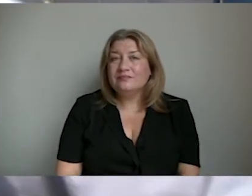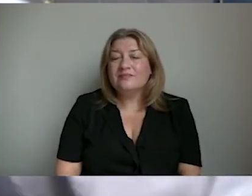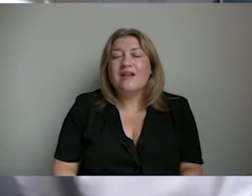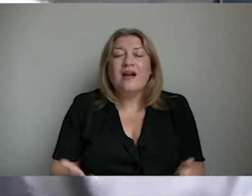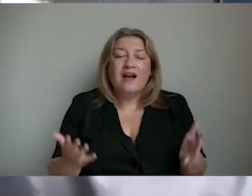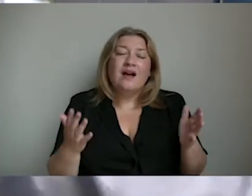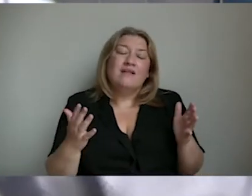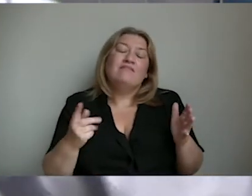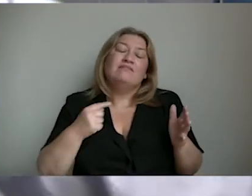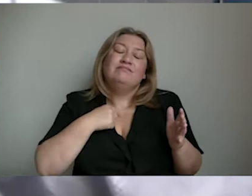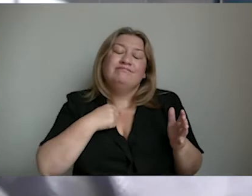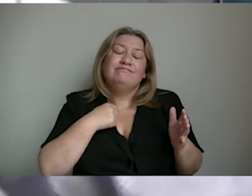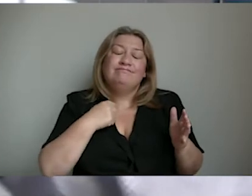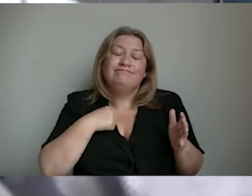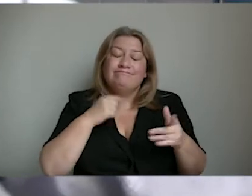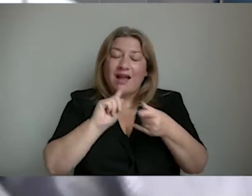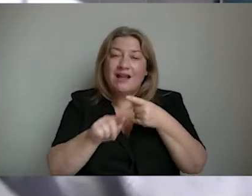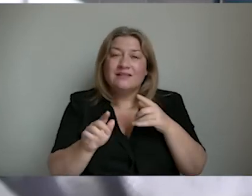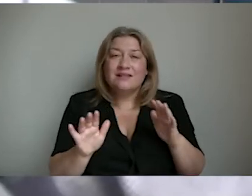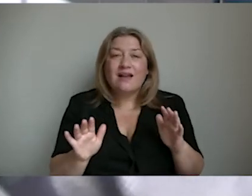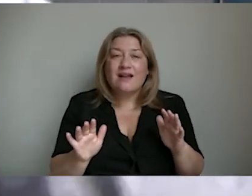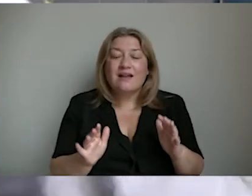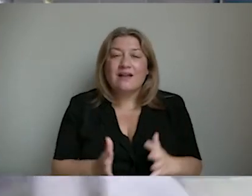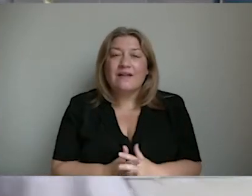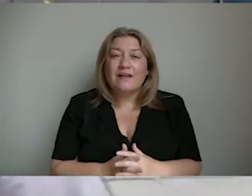I think we'd say to that is that